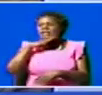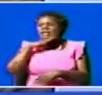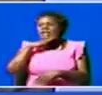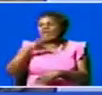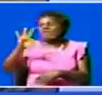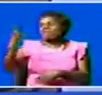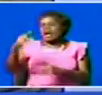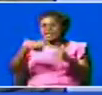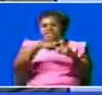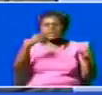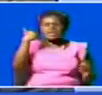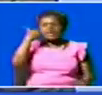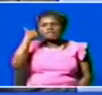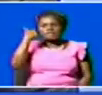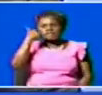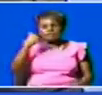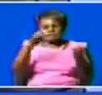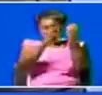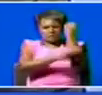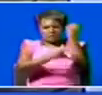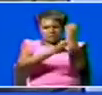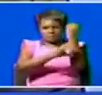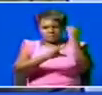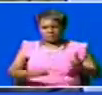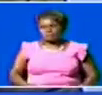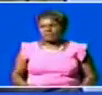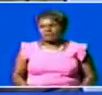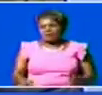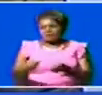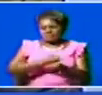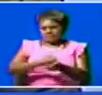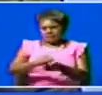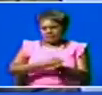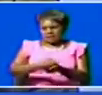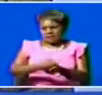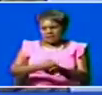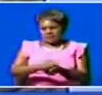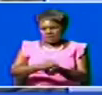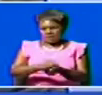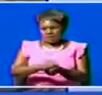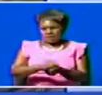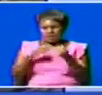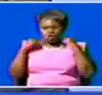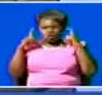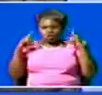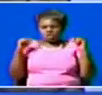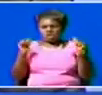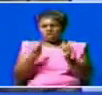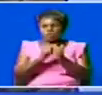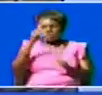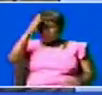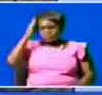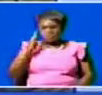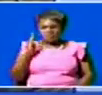as the third killer disease yes. in the country. Now, Dr. Ray, it is a Friday. This yes. is Friday Briefing, normally hosted by Betty Challenge. It's a very easy